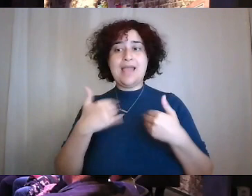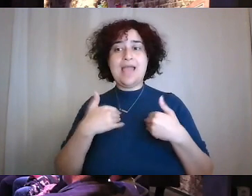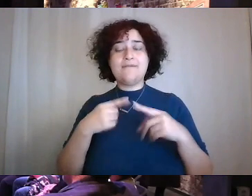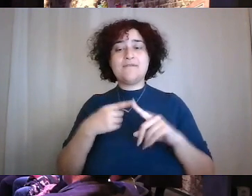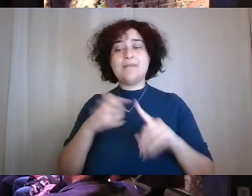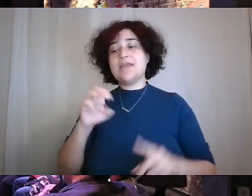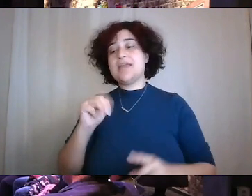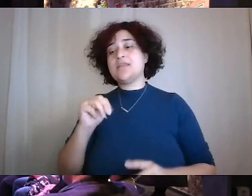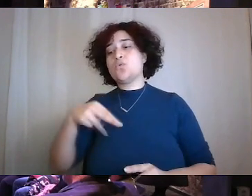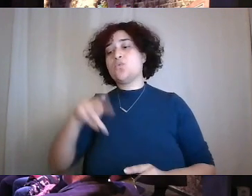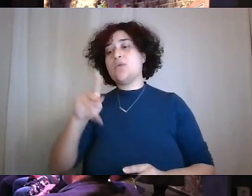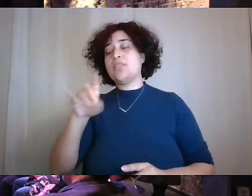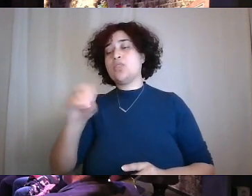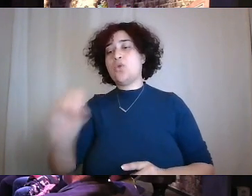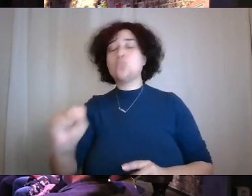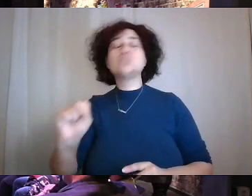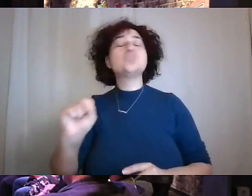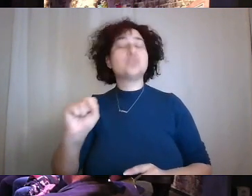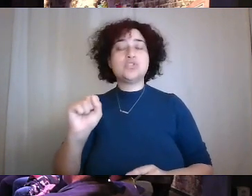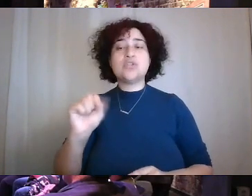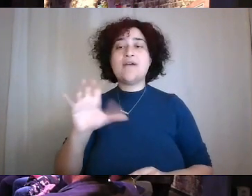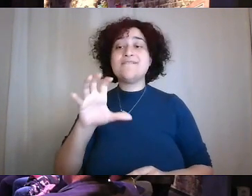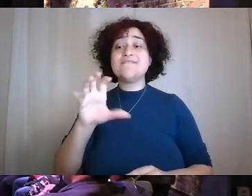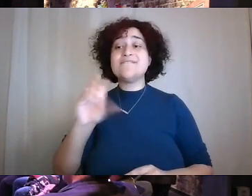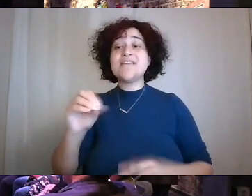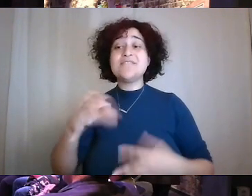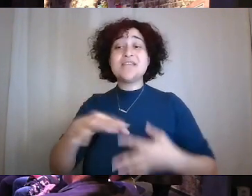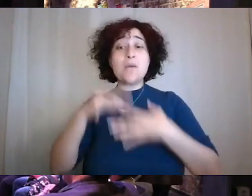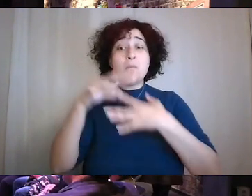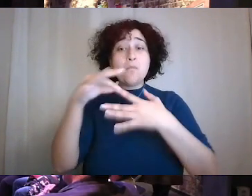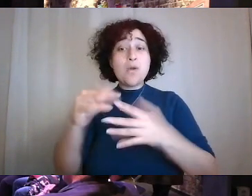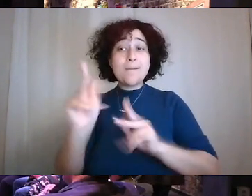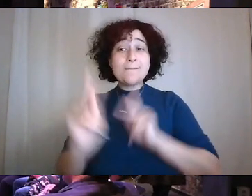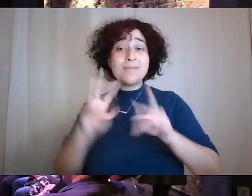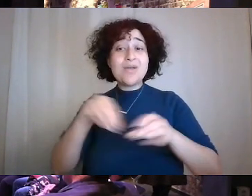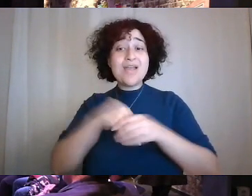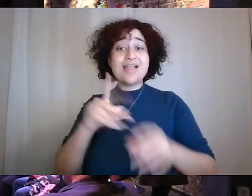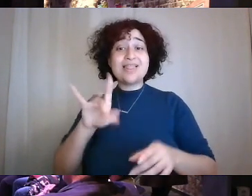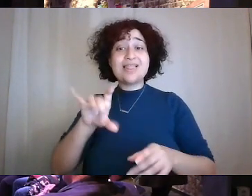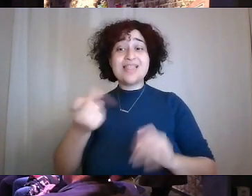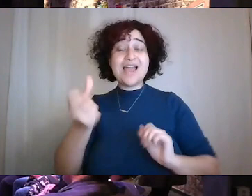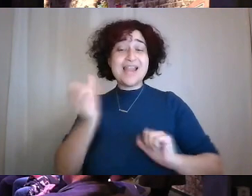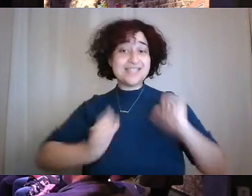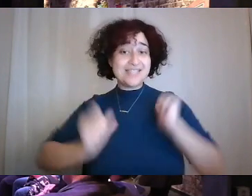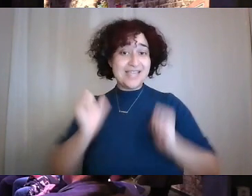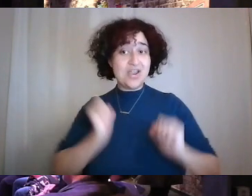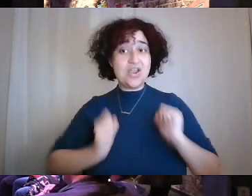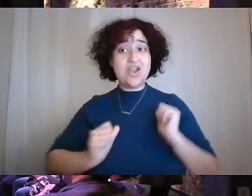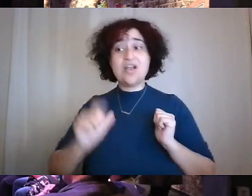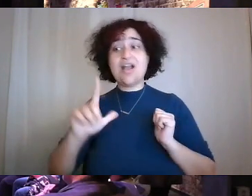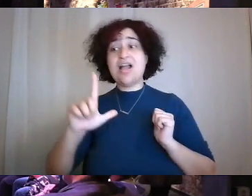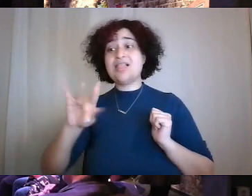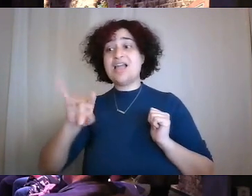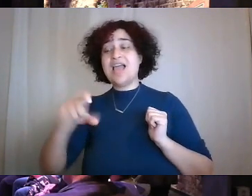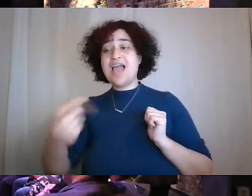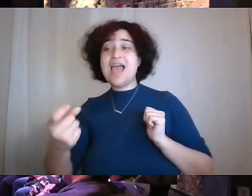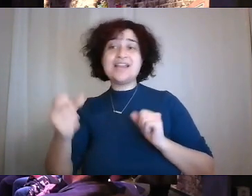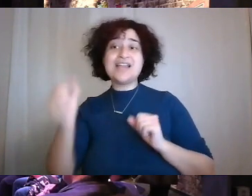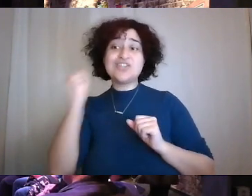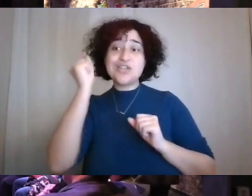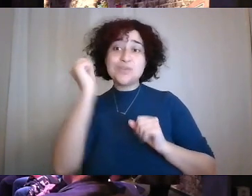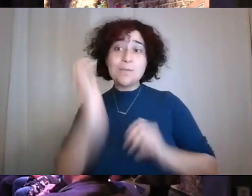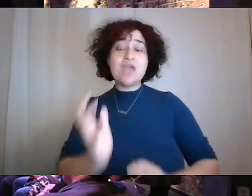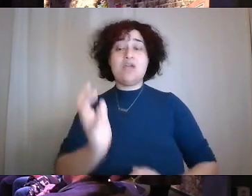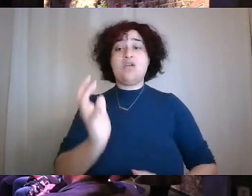Key Figures in Latinx and Latin American Theater, Carla de la Gata's Latinx Shakespeare, Staging U.S. Intercultural Theater, Patricia